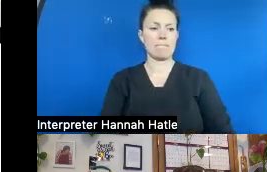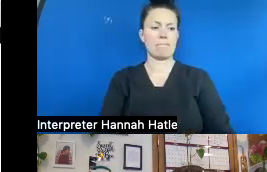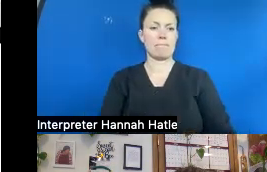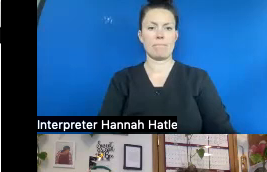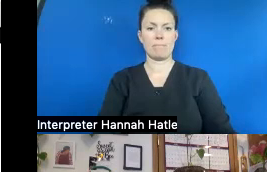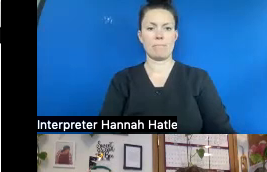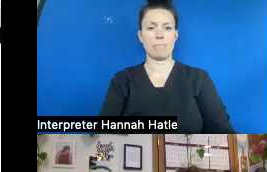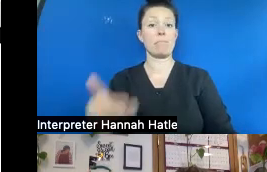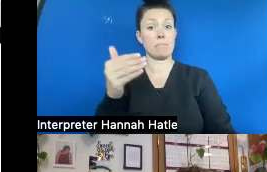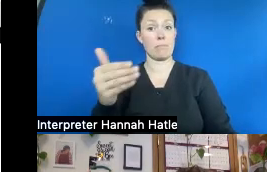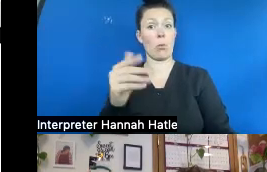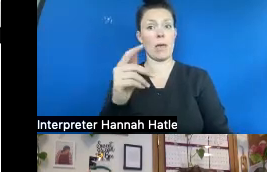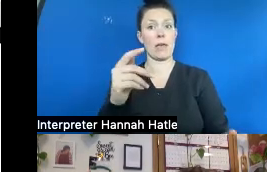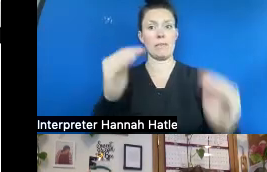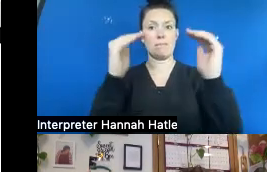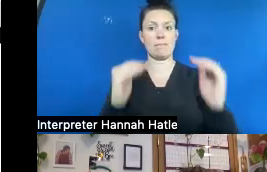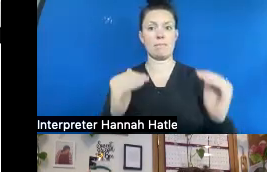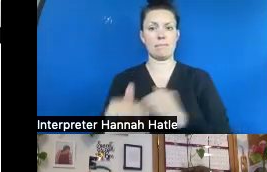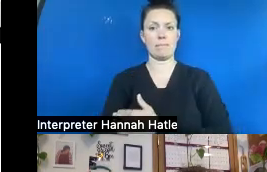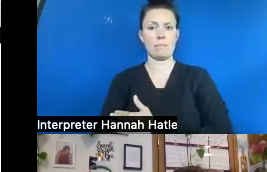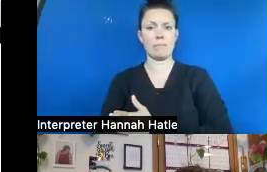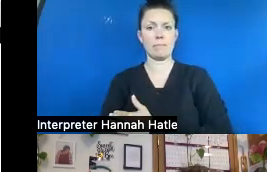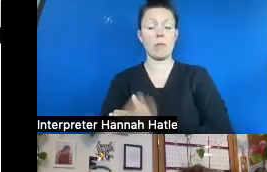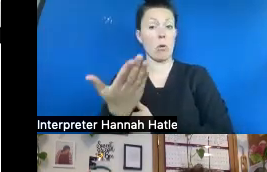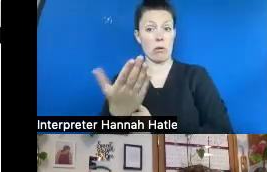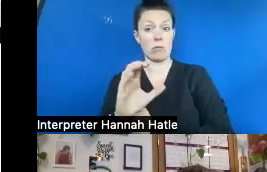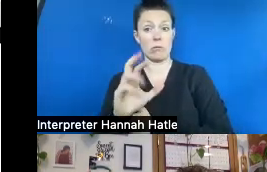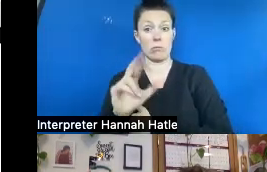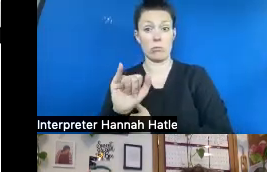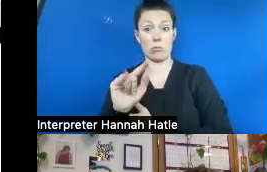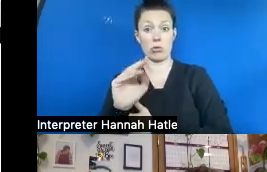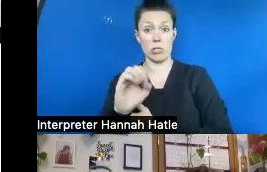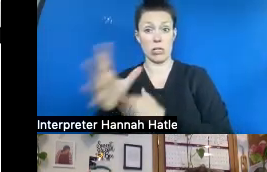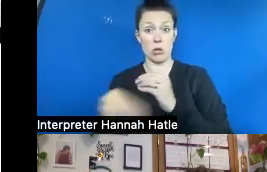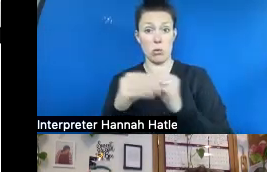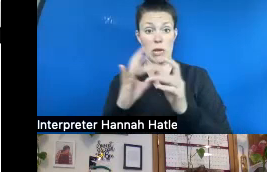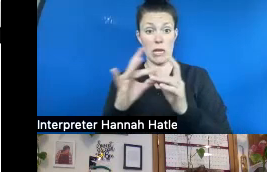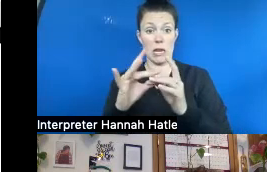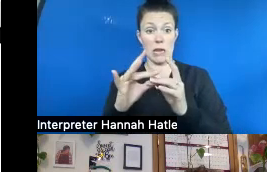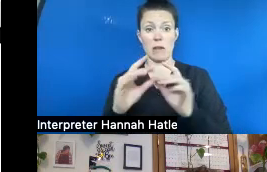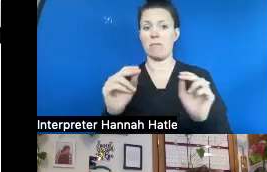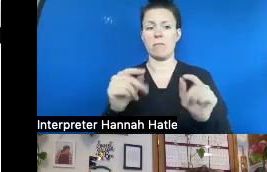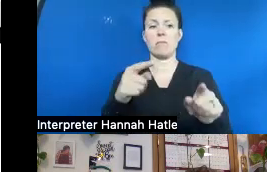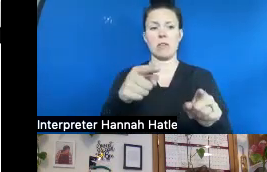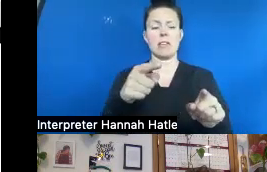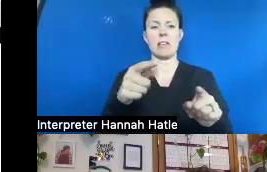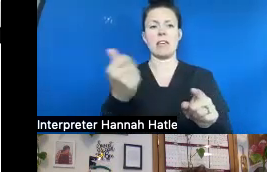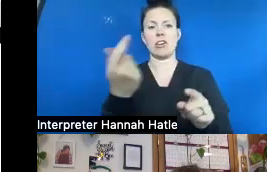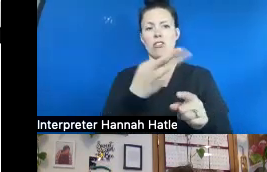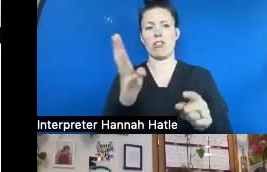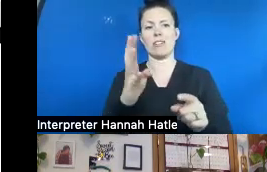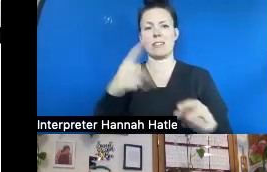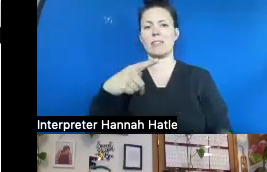Go ahead. Did you have something else to say about that? Here's several gender